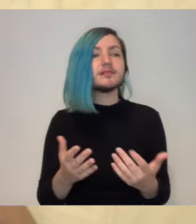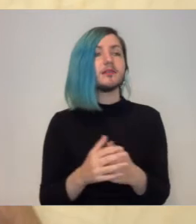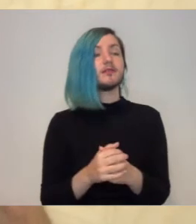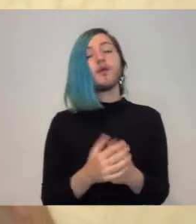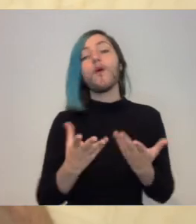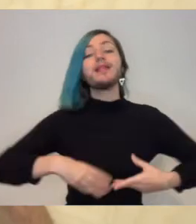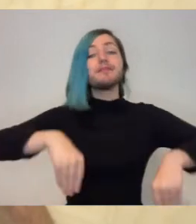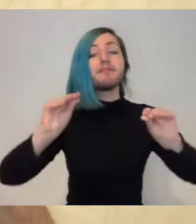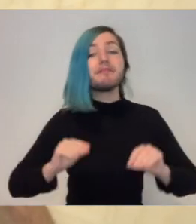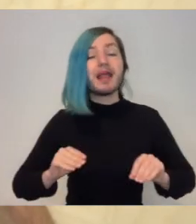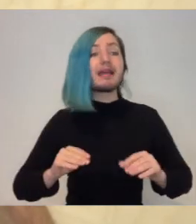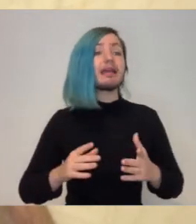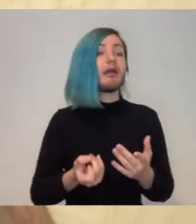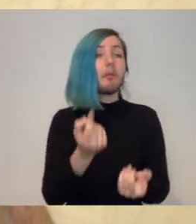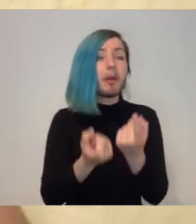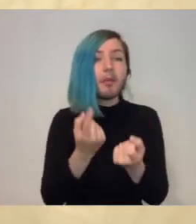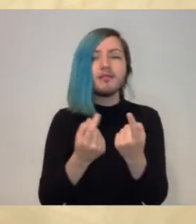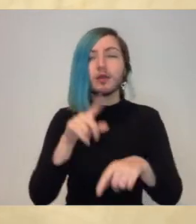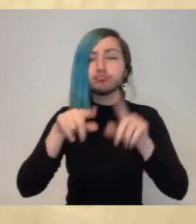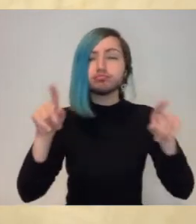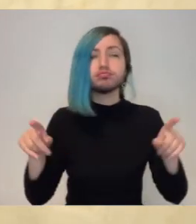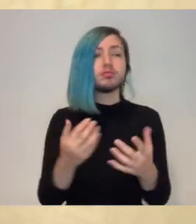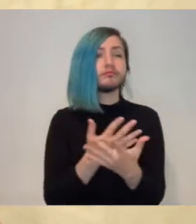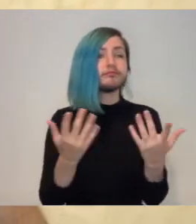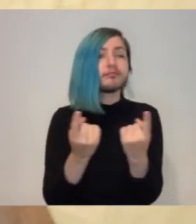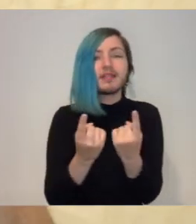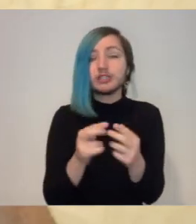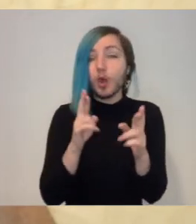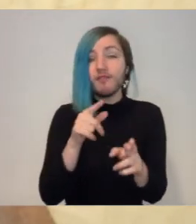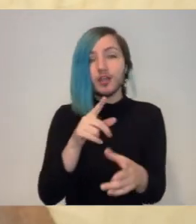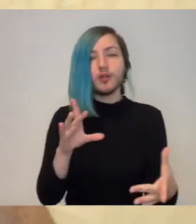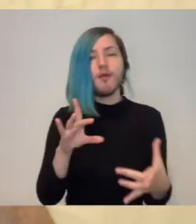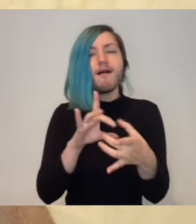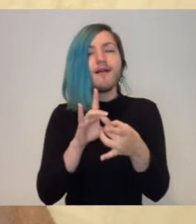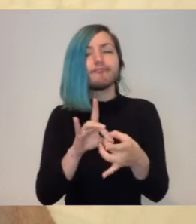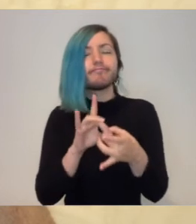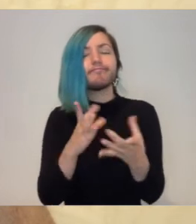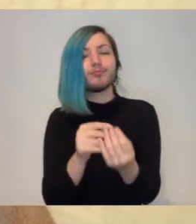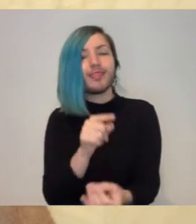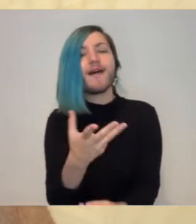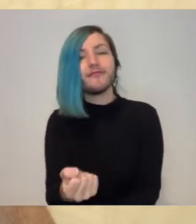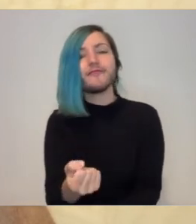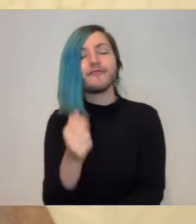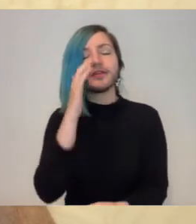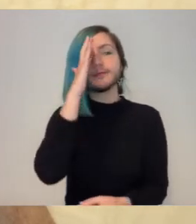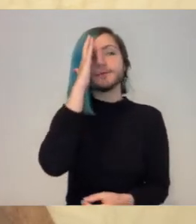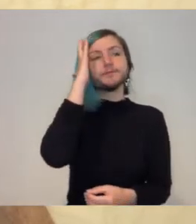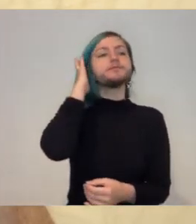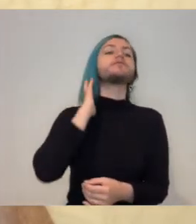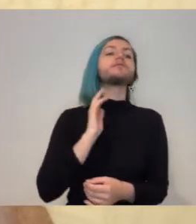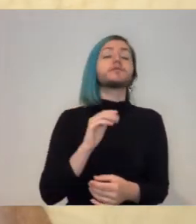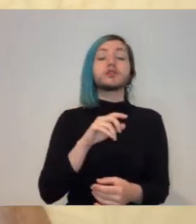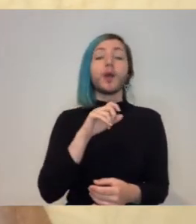a blanket, bubbles, so all things which hopefully you can relate to in some way. And we're going to be